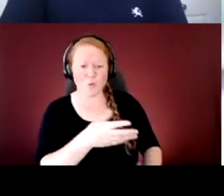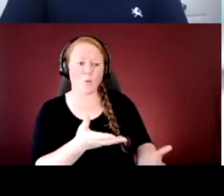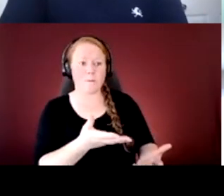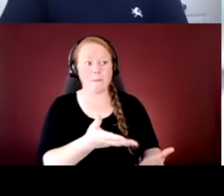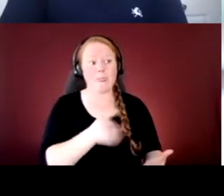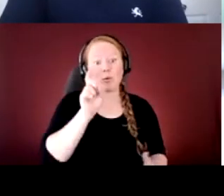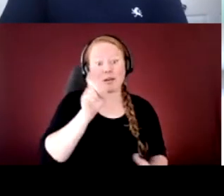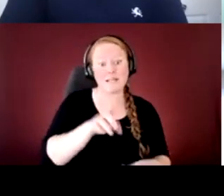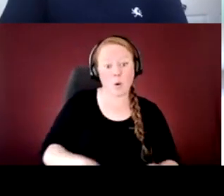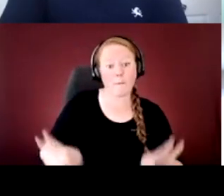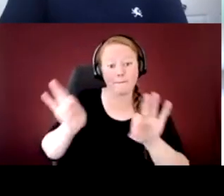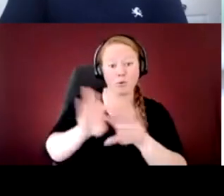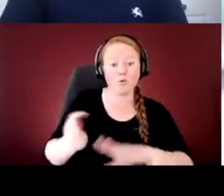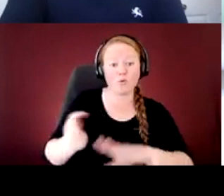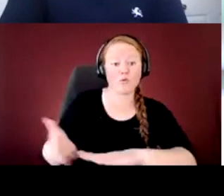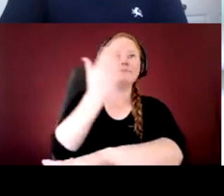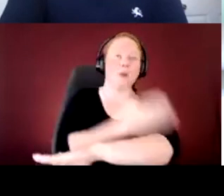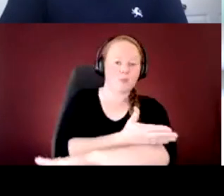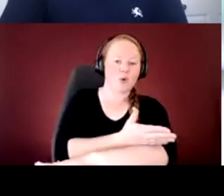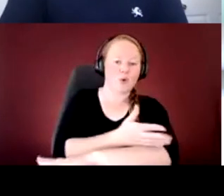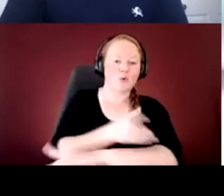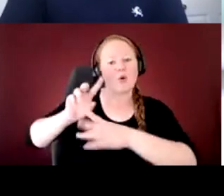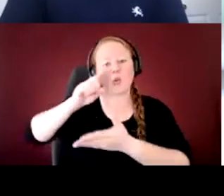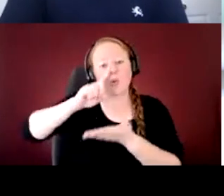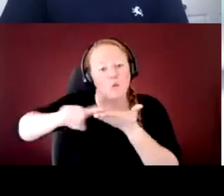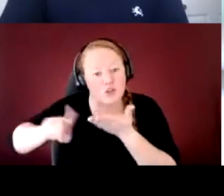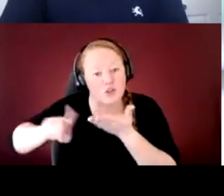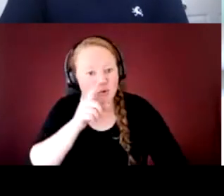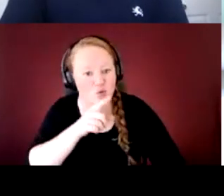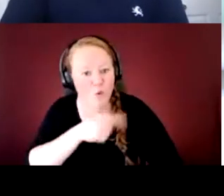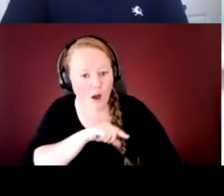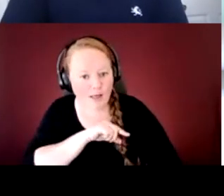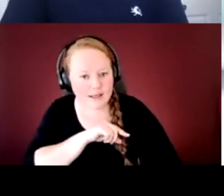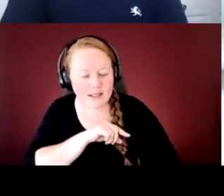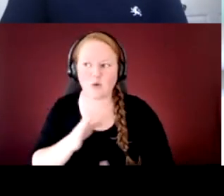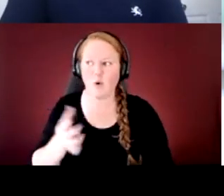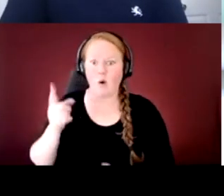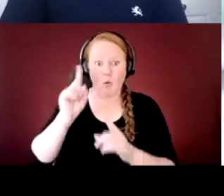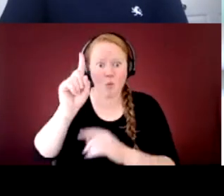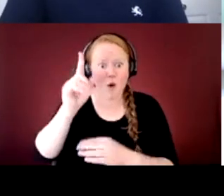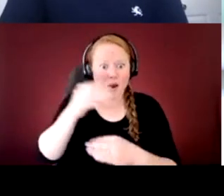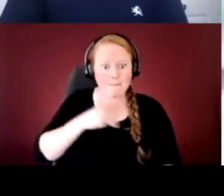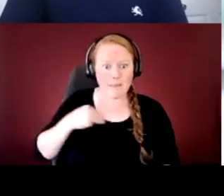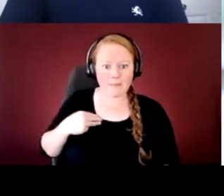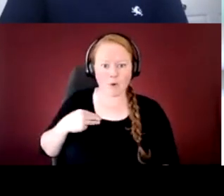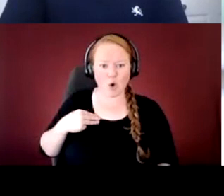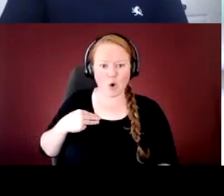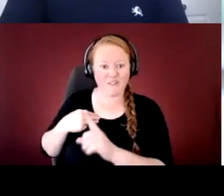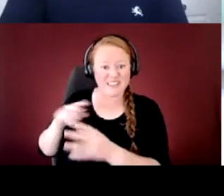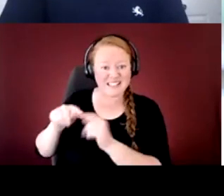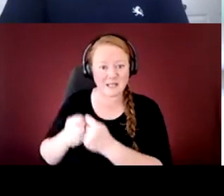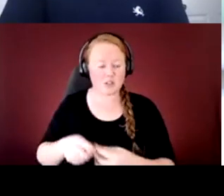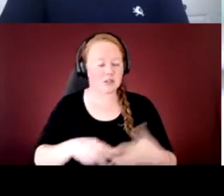the research quality through community insights. So having just a single member of our team reading all those comments and trying